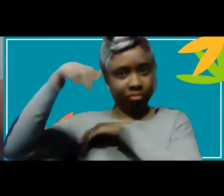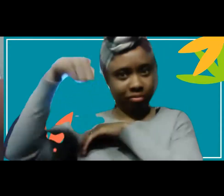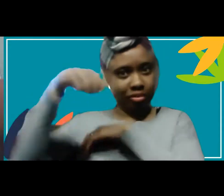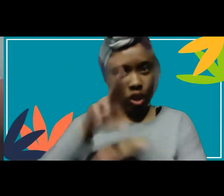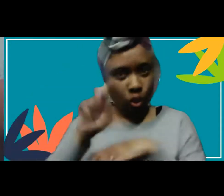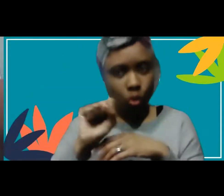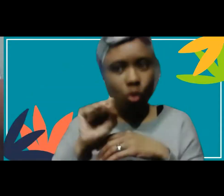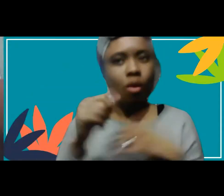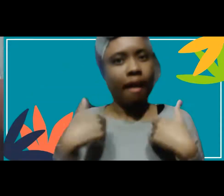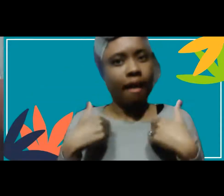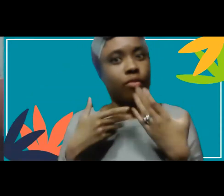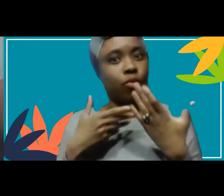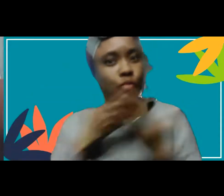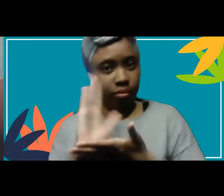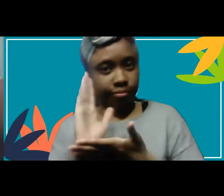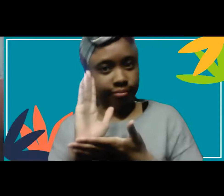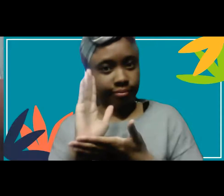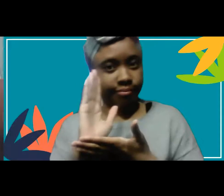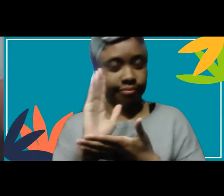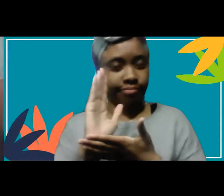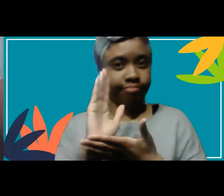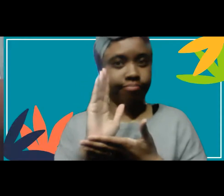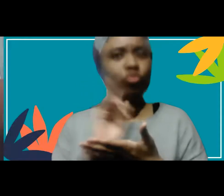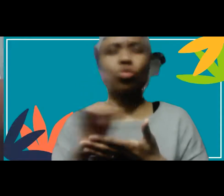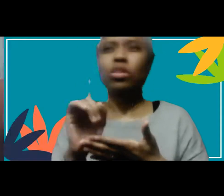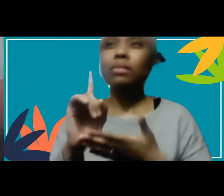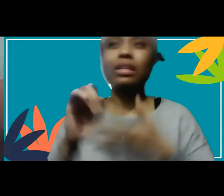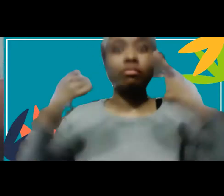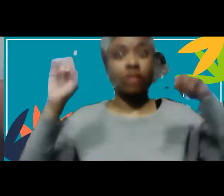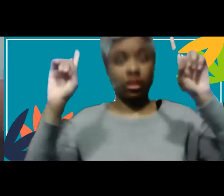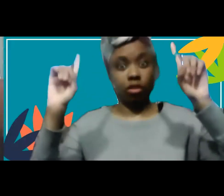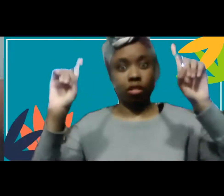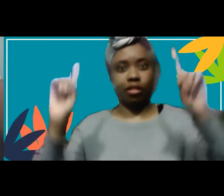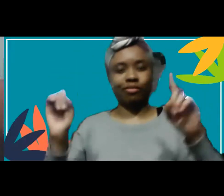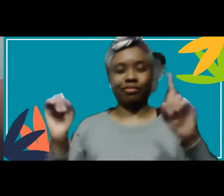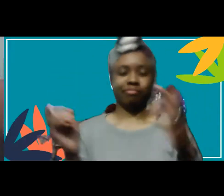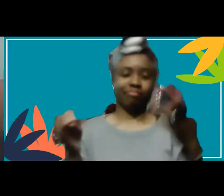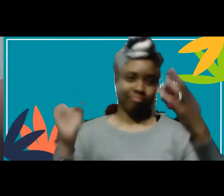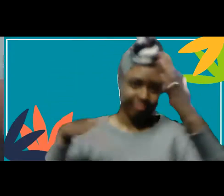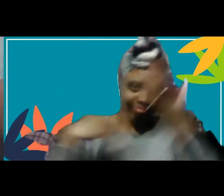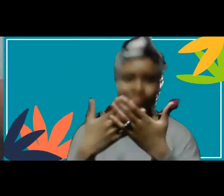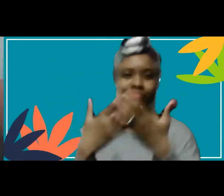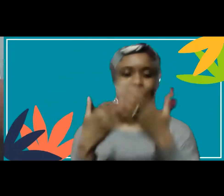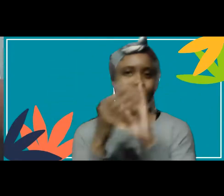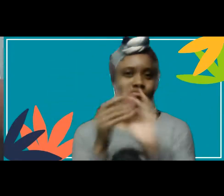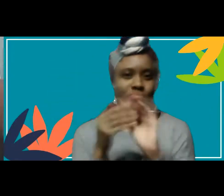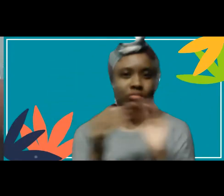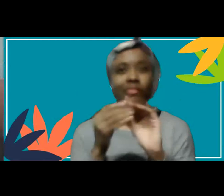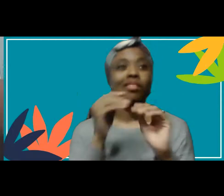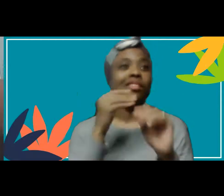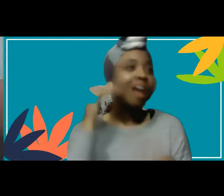rights and things that they need to thrive. So all this to say, housing,